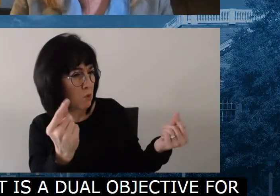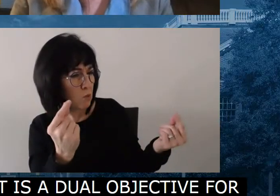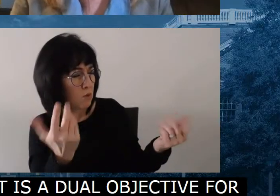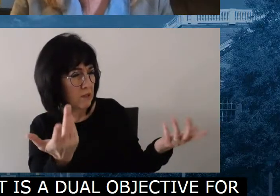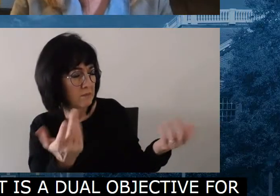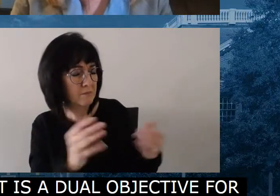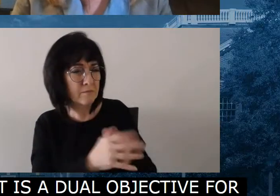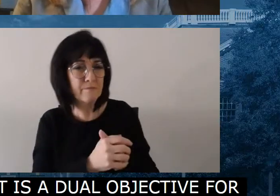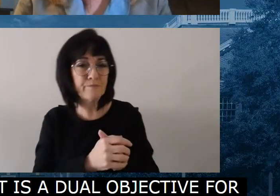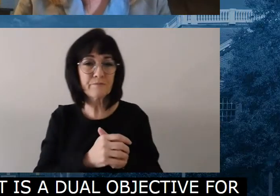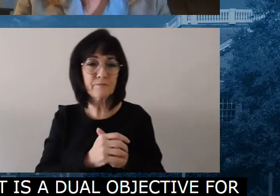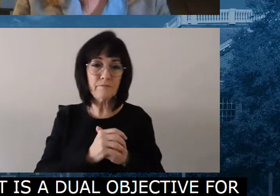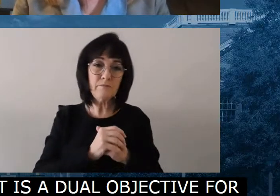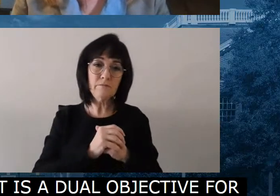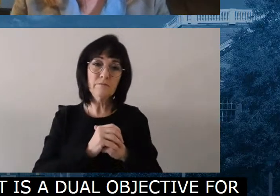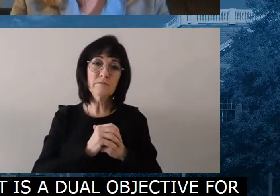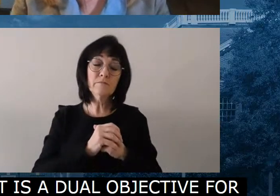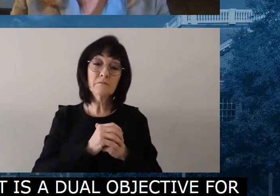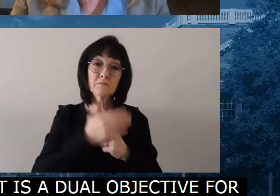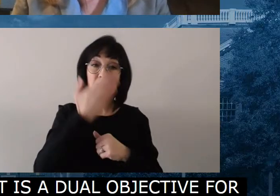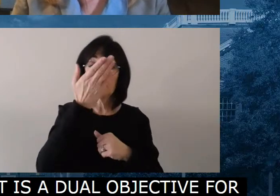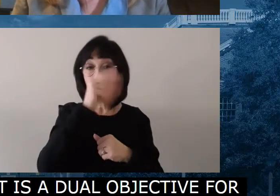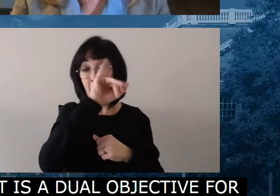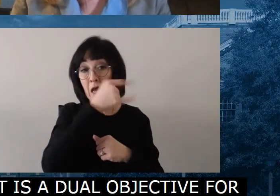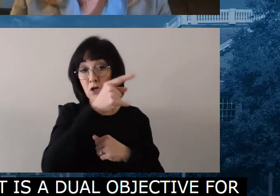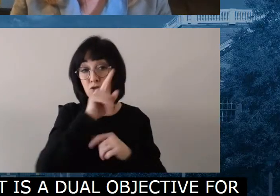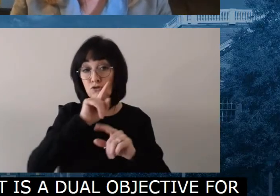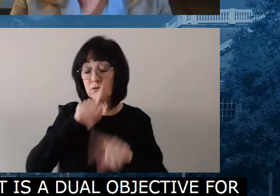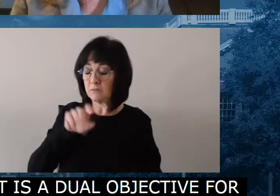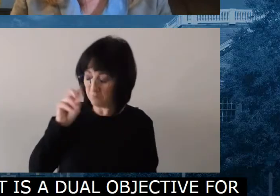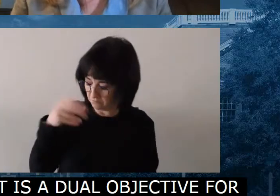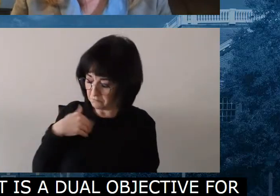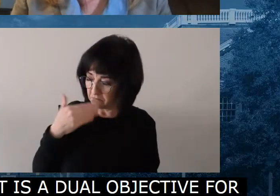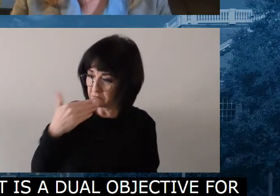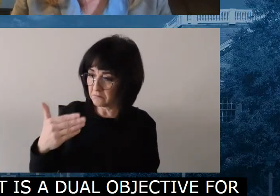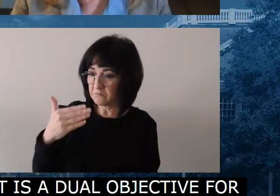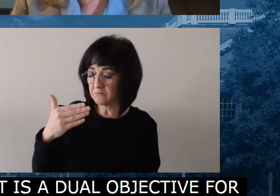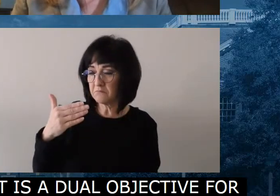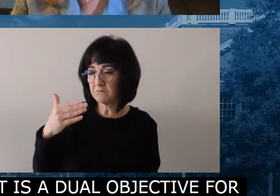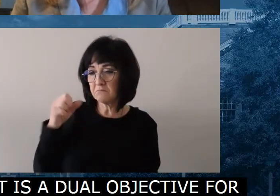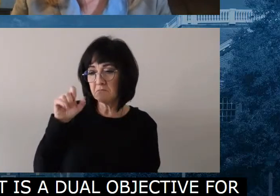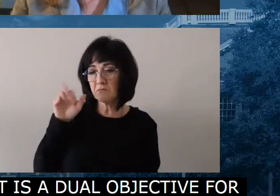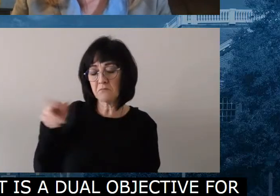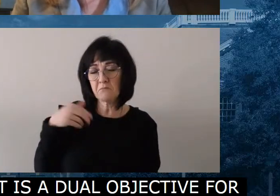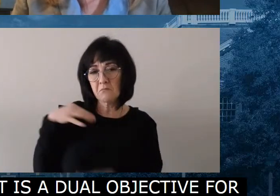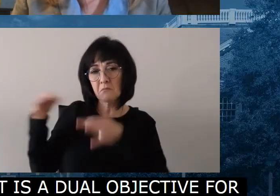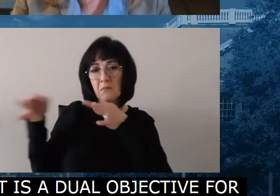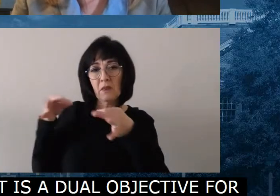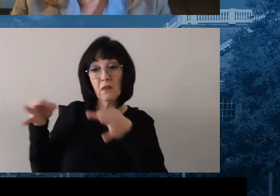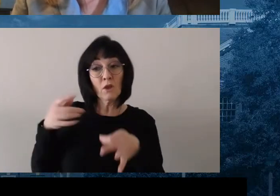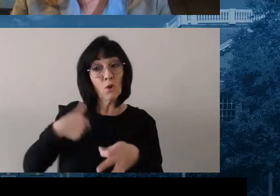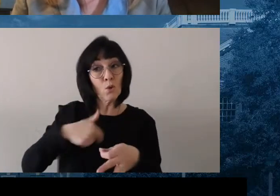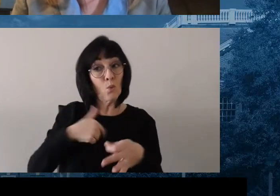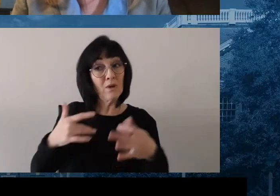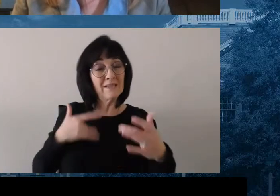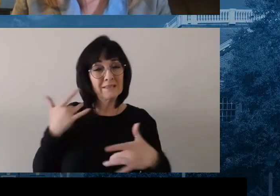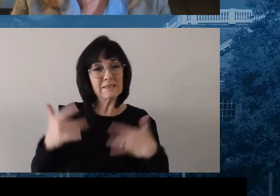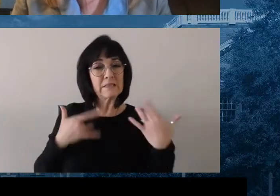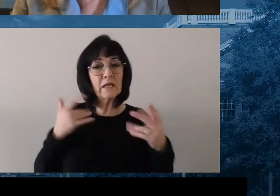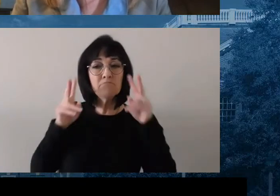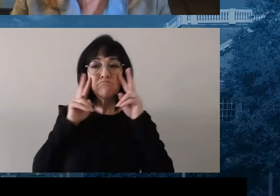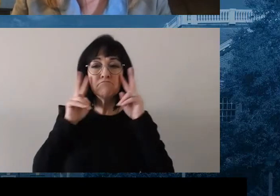out? AJ? So no, thank you, sir. So Brandon, I think we're excited to see how it